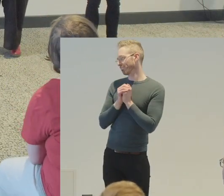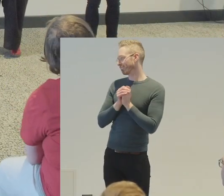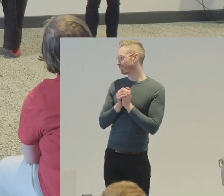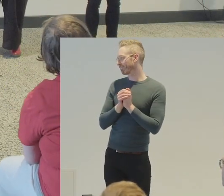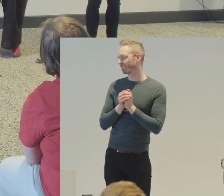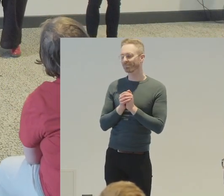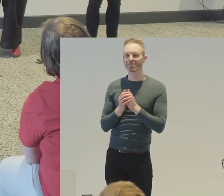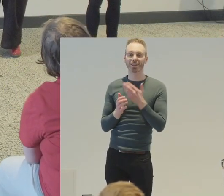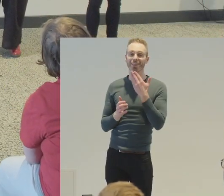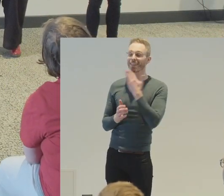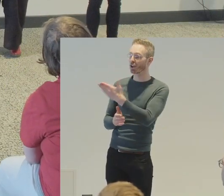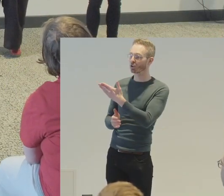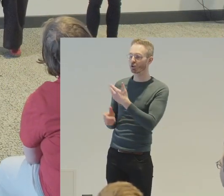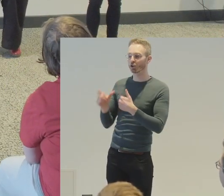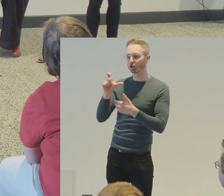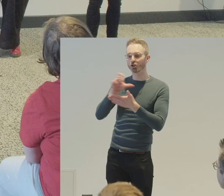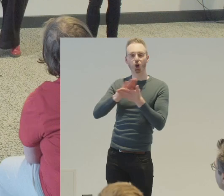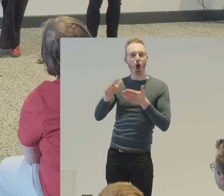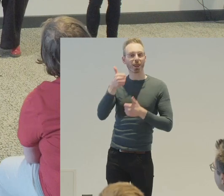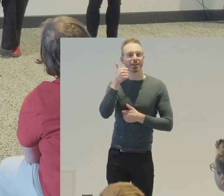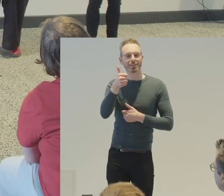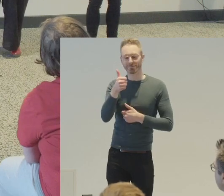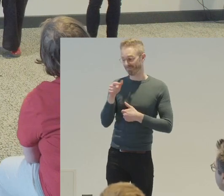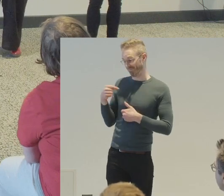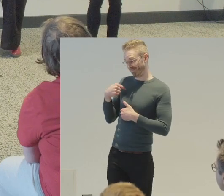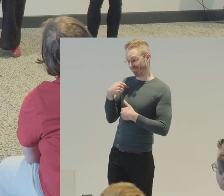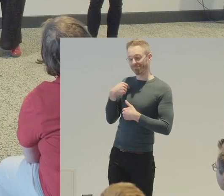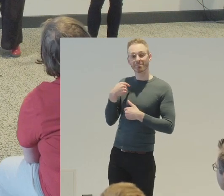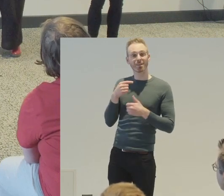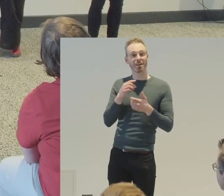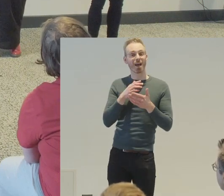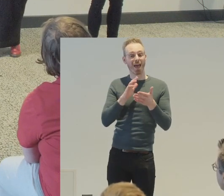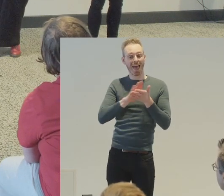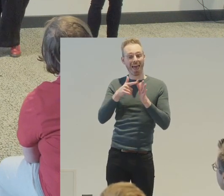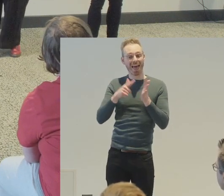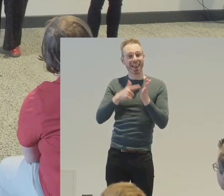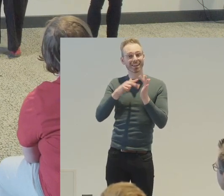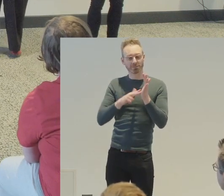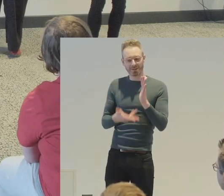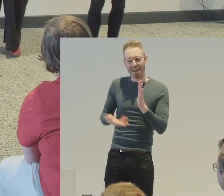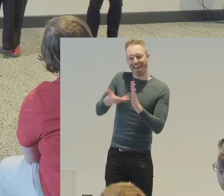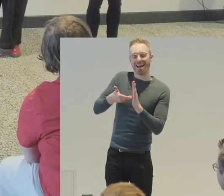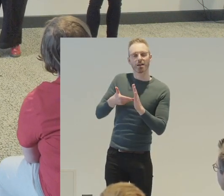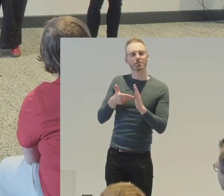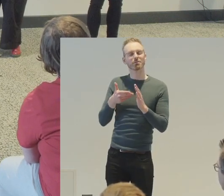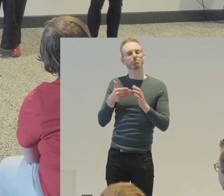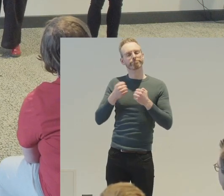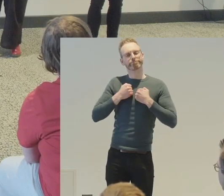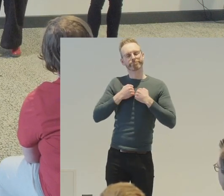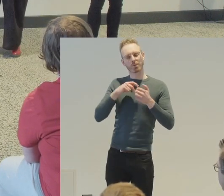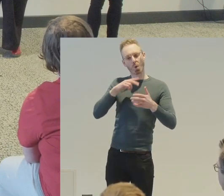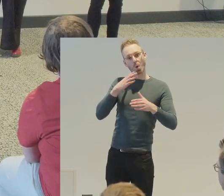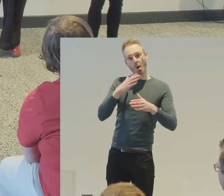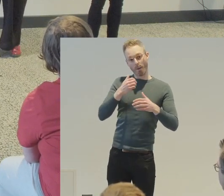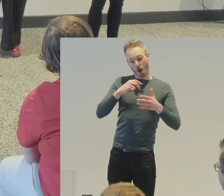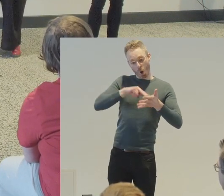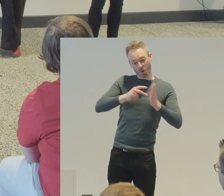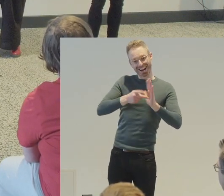Thank you, Charlene. And what I would add to that from a sort of organisational perspective, I suppose, is